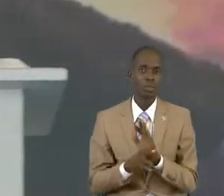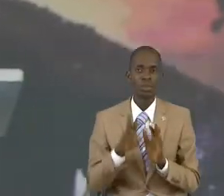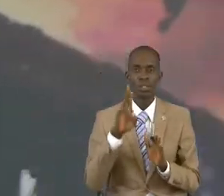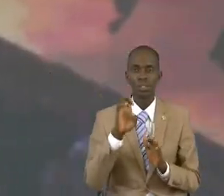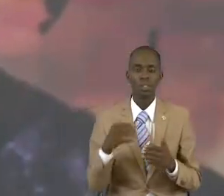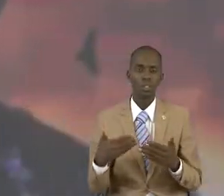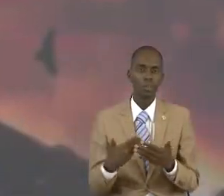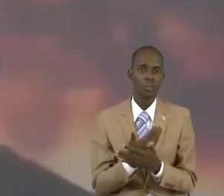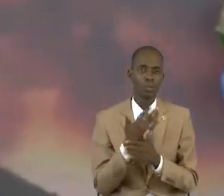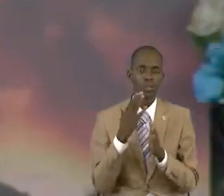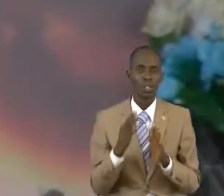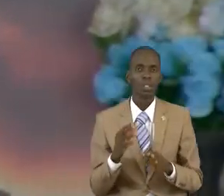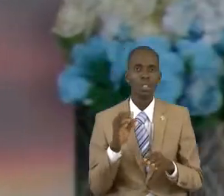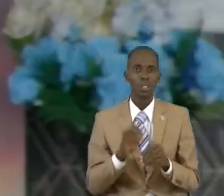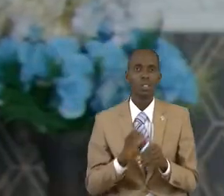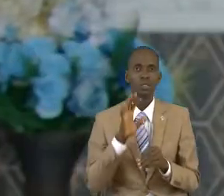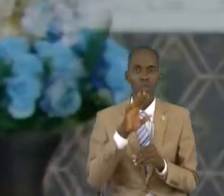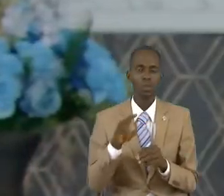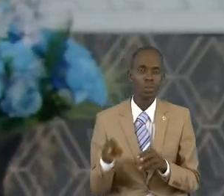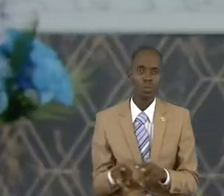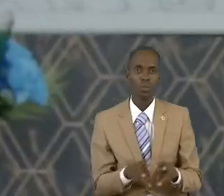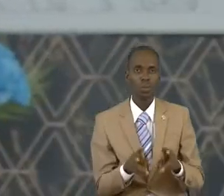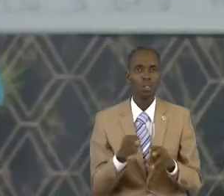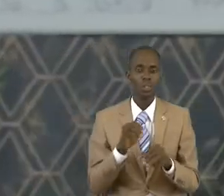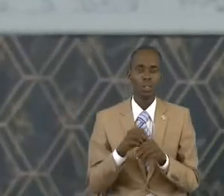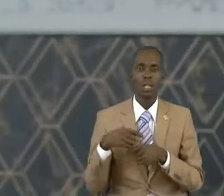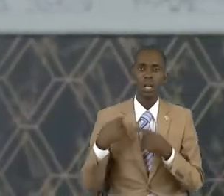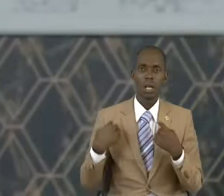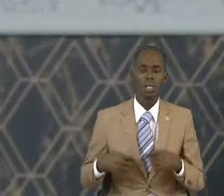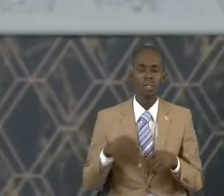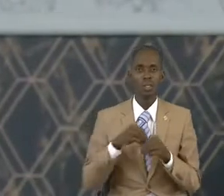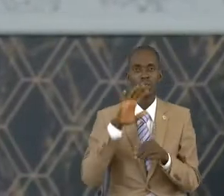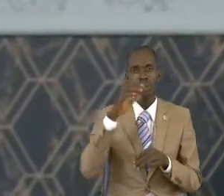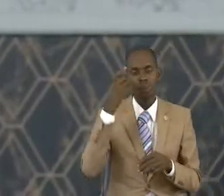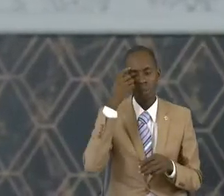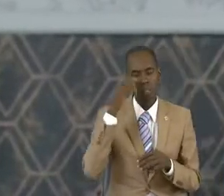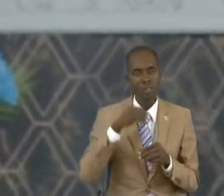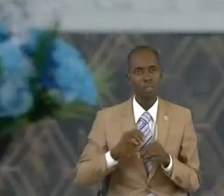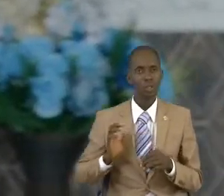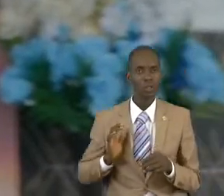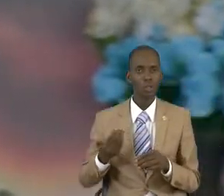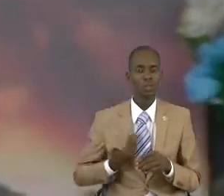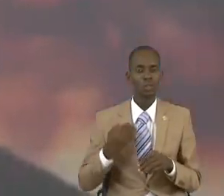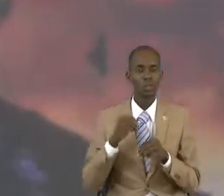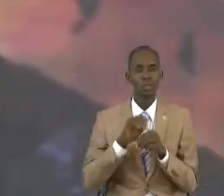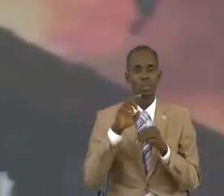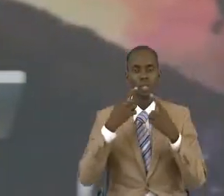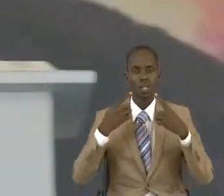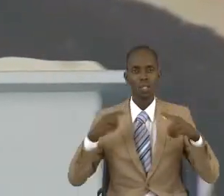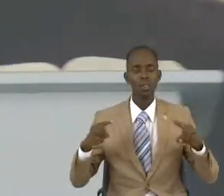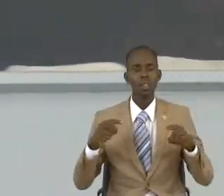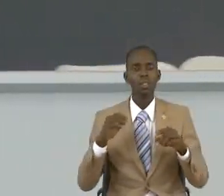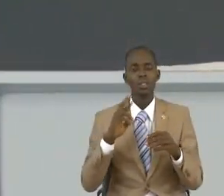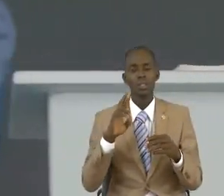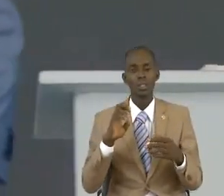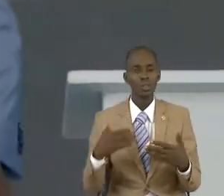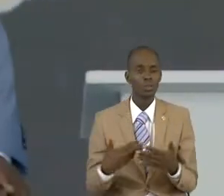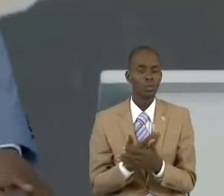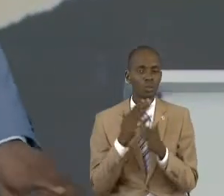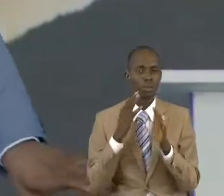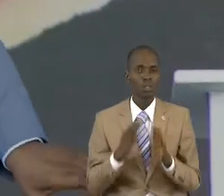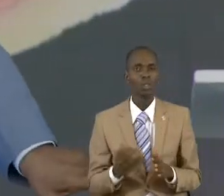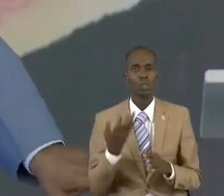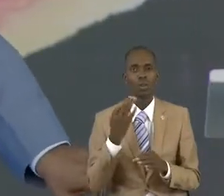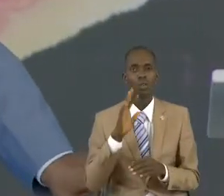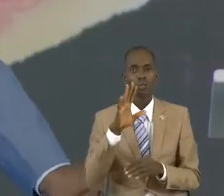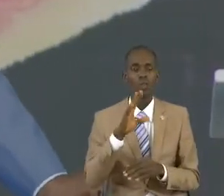in your heart, in your mind, in your soul, in your life. We're talking about renewal. Renewal of your